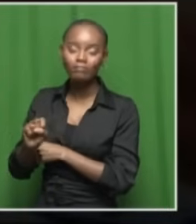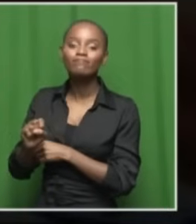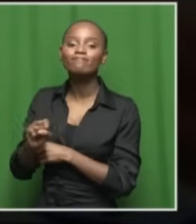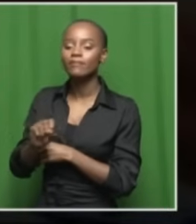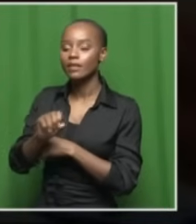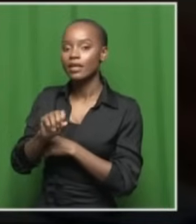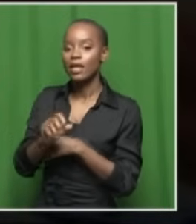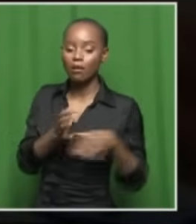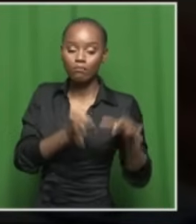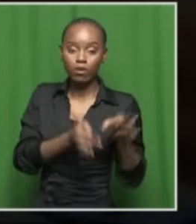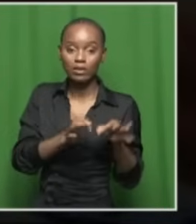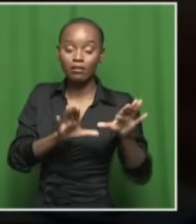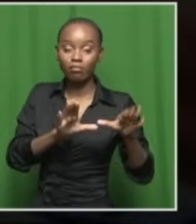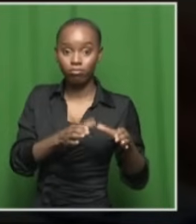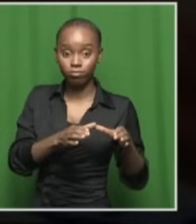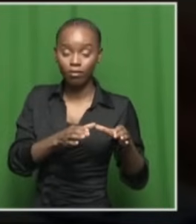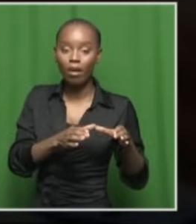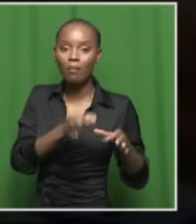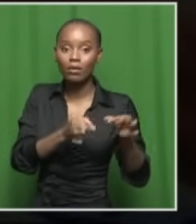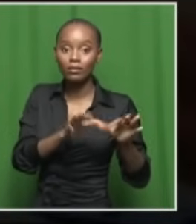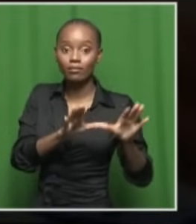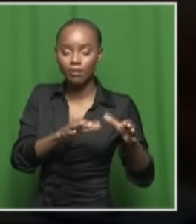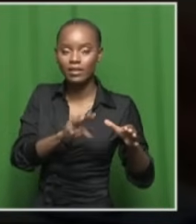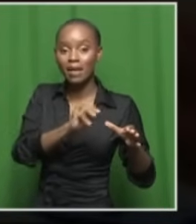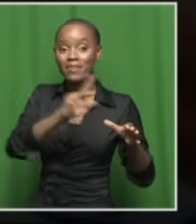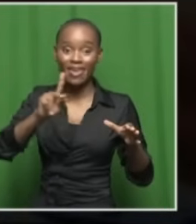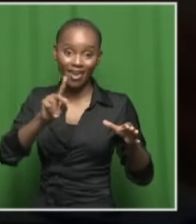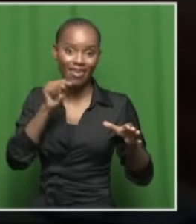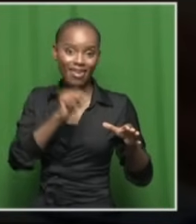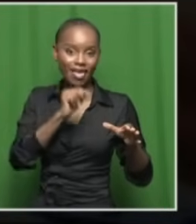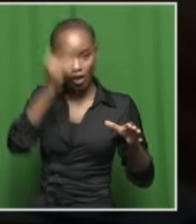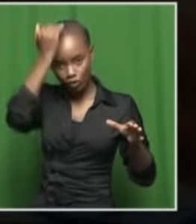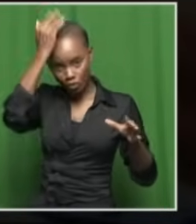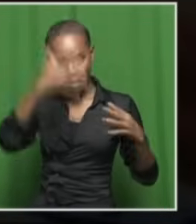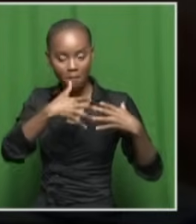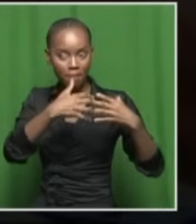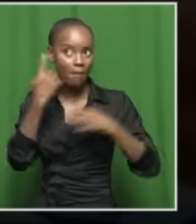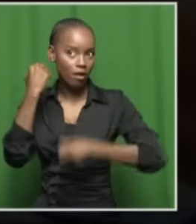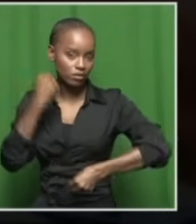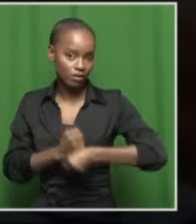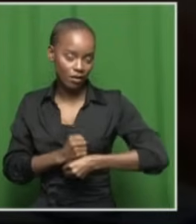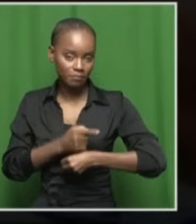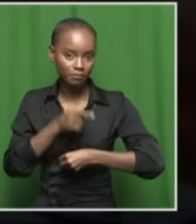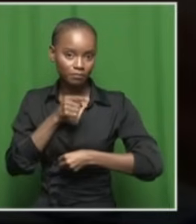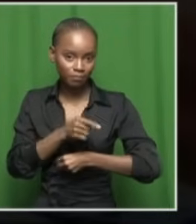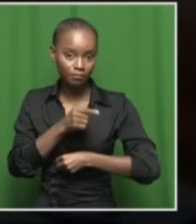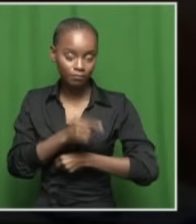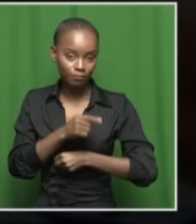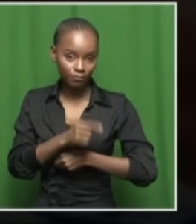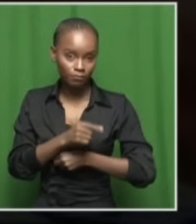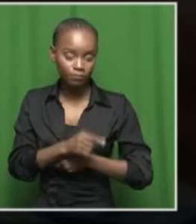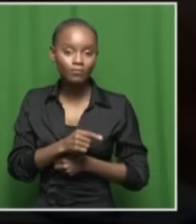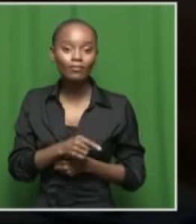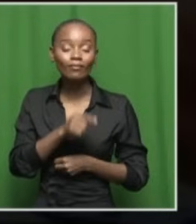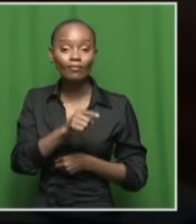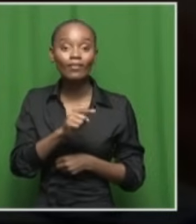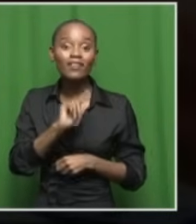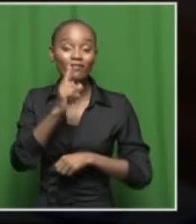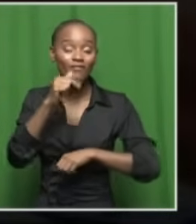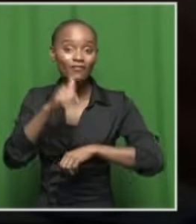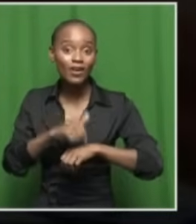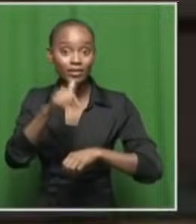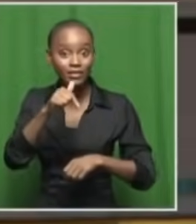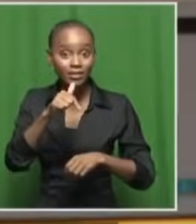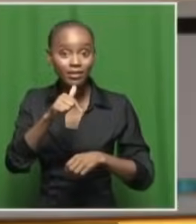December, and of course with the Zuma factor, they first tested waters in